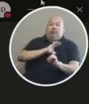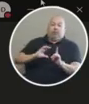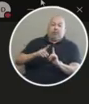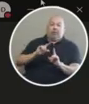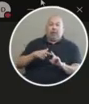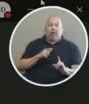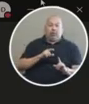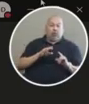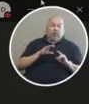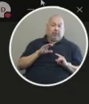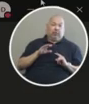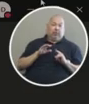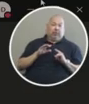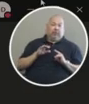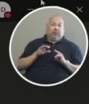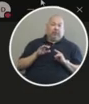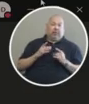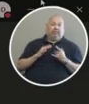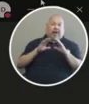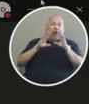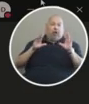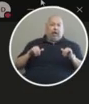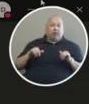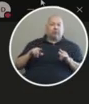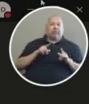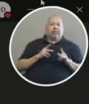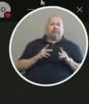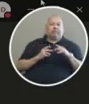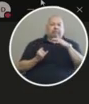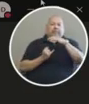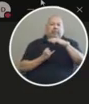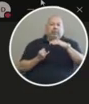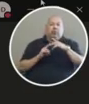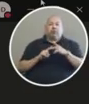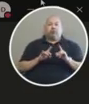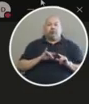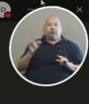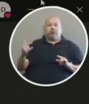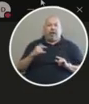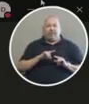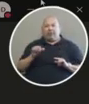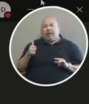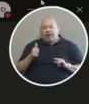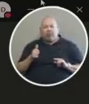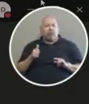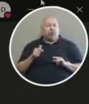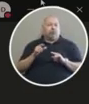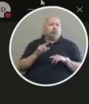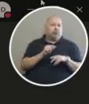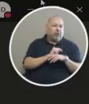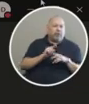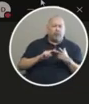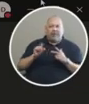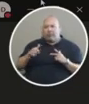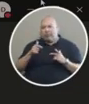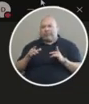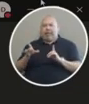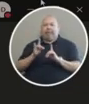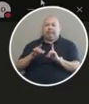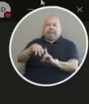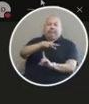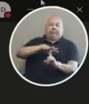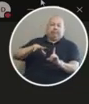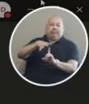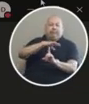other firefighters, they're being quarantined. And then also others that have traveled, other firefighters, whether it's for training or for whatever other purpose.